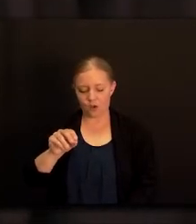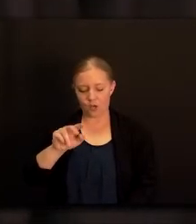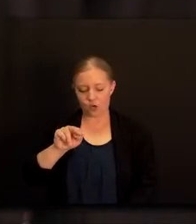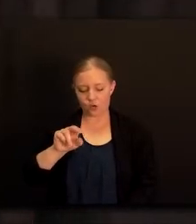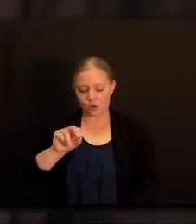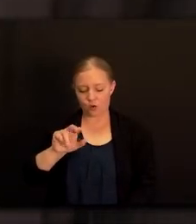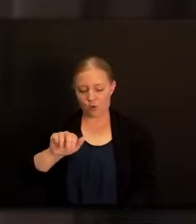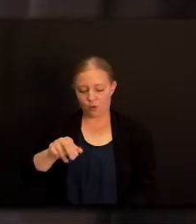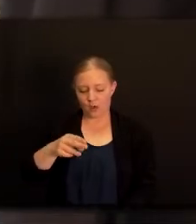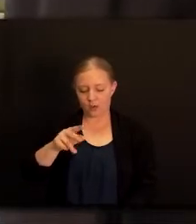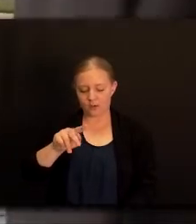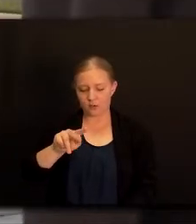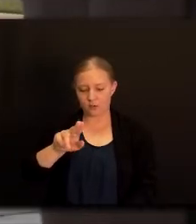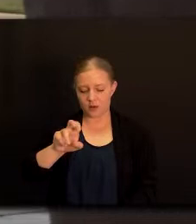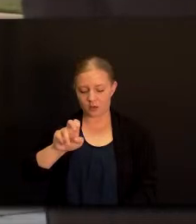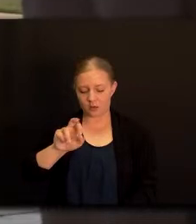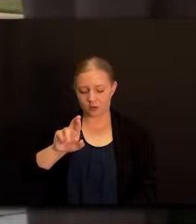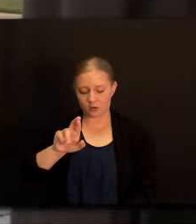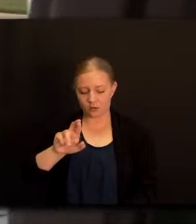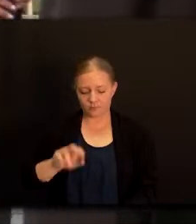Noah Michael Tucker.